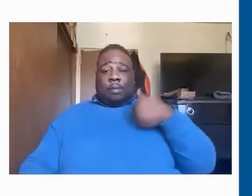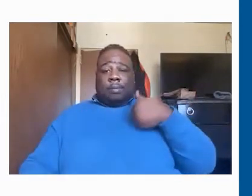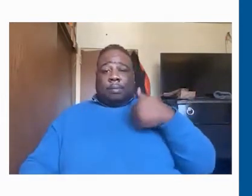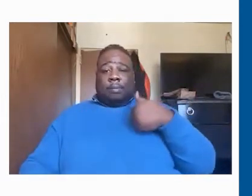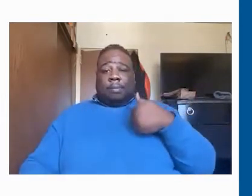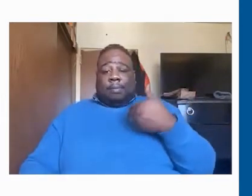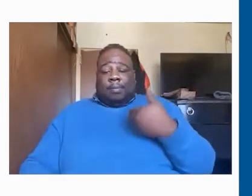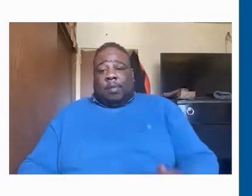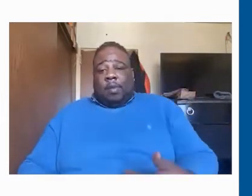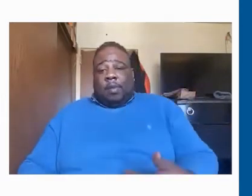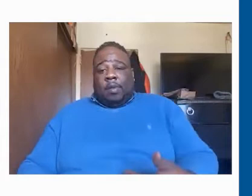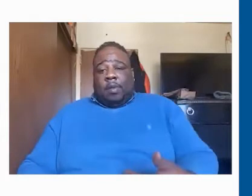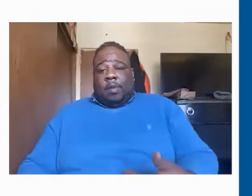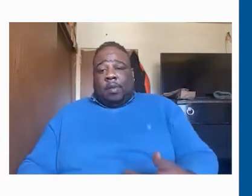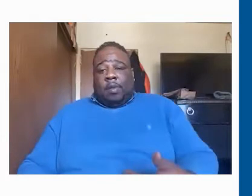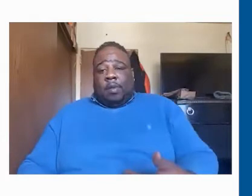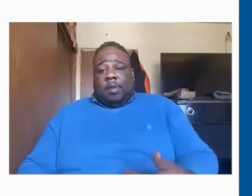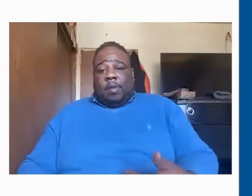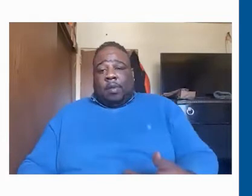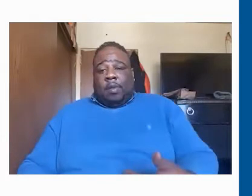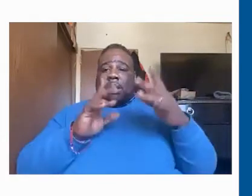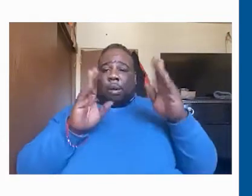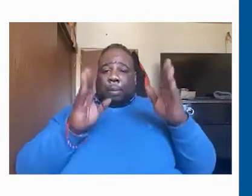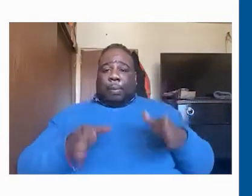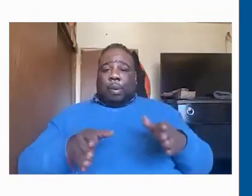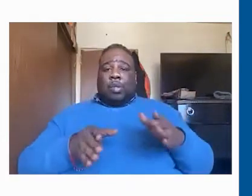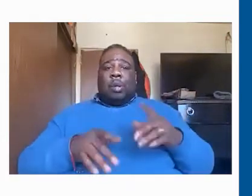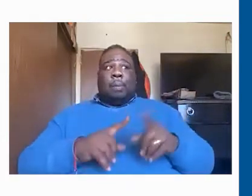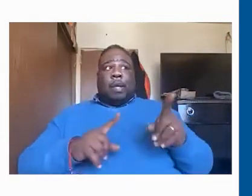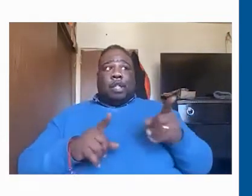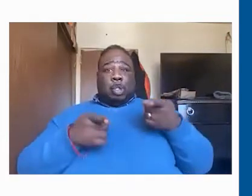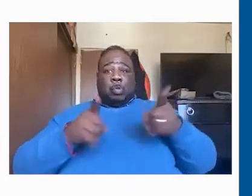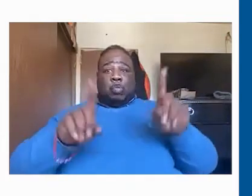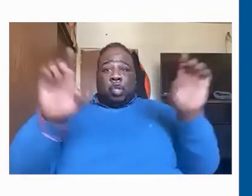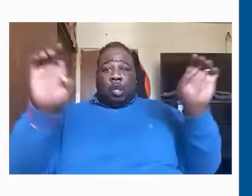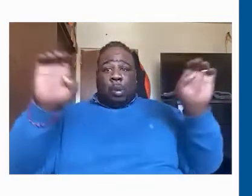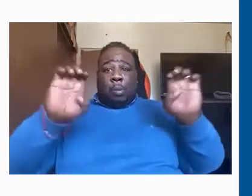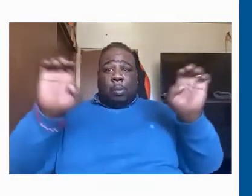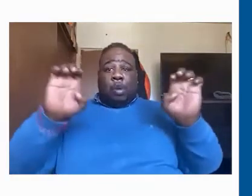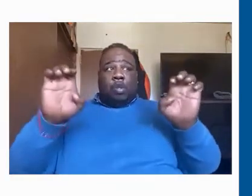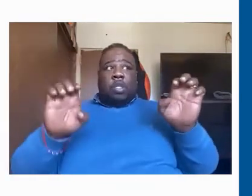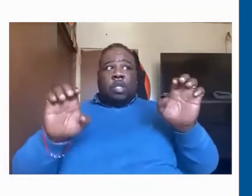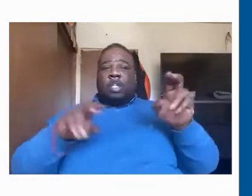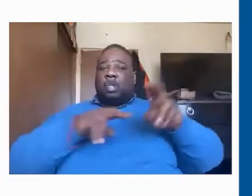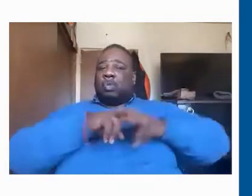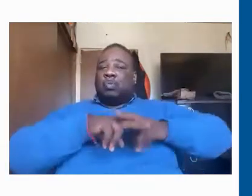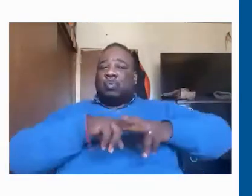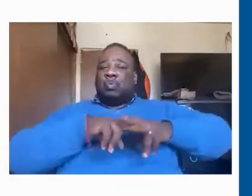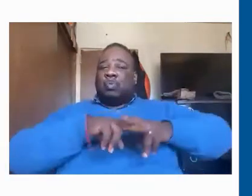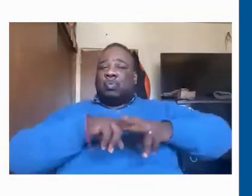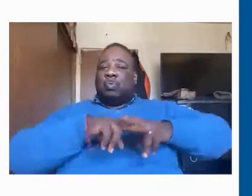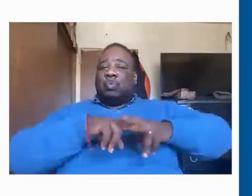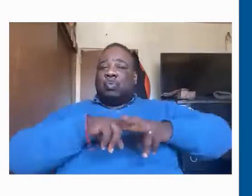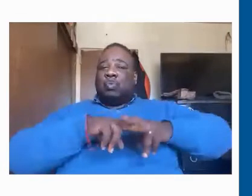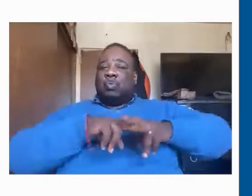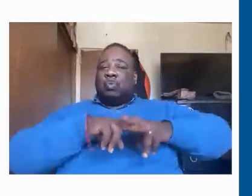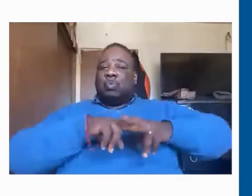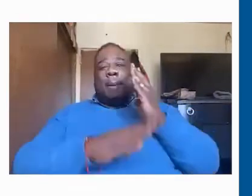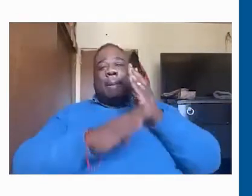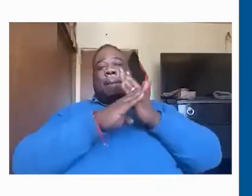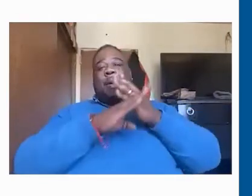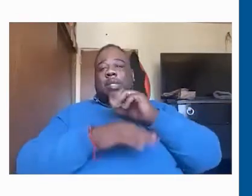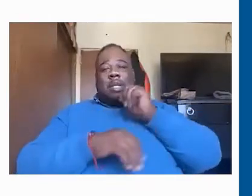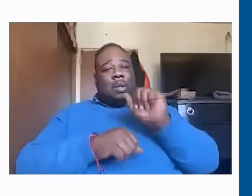no transit system running. There was, I didn't have options of an accessible wheelchair taxi or other